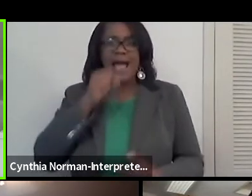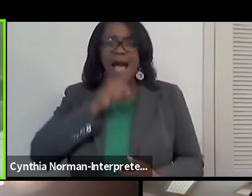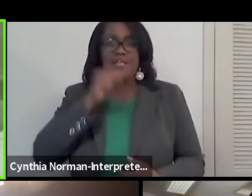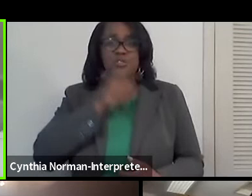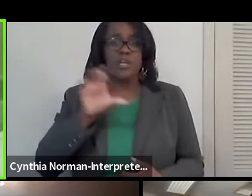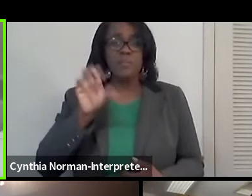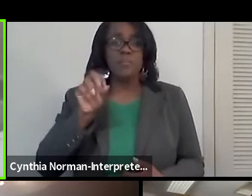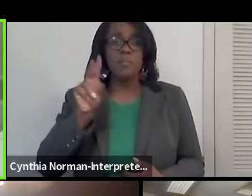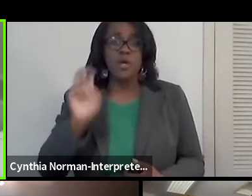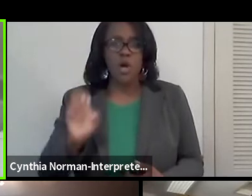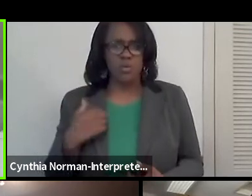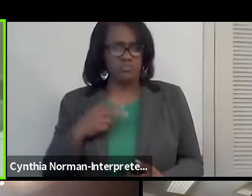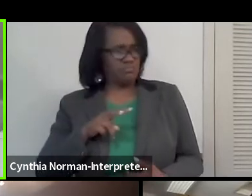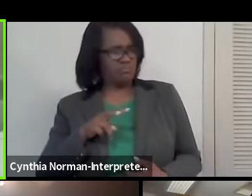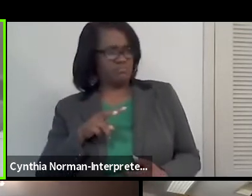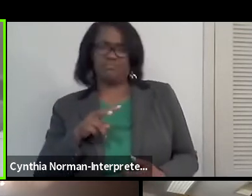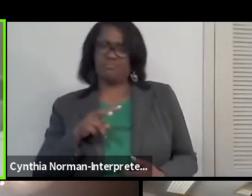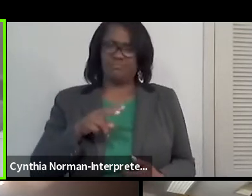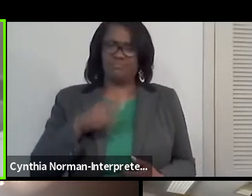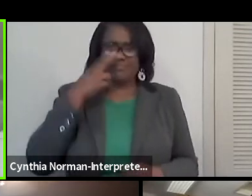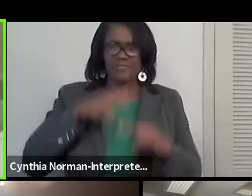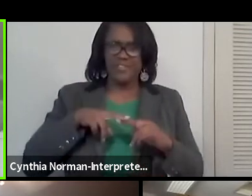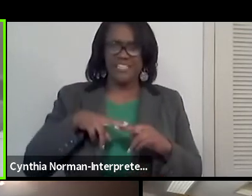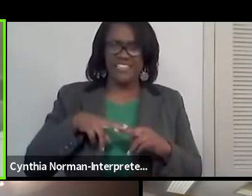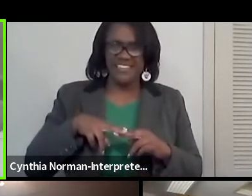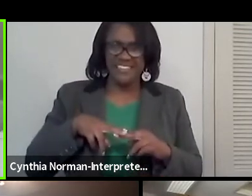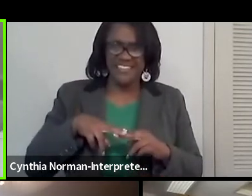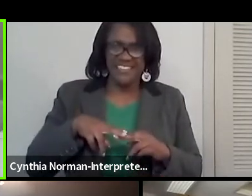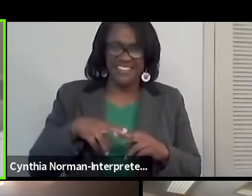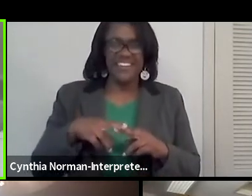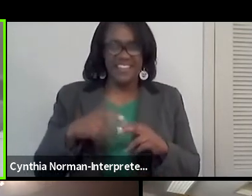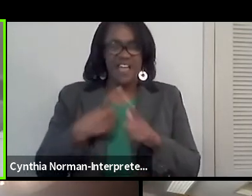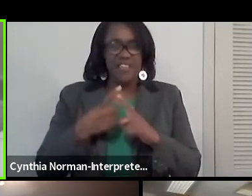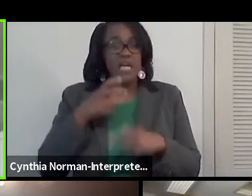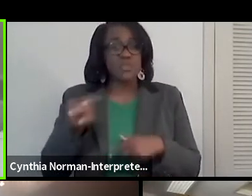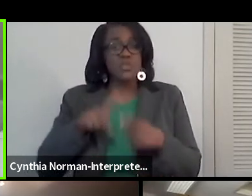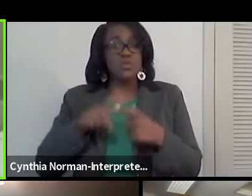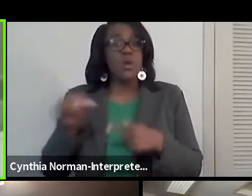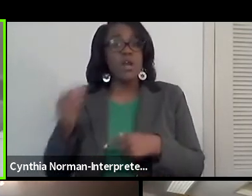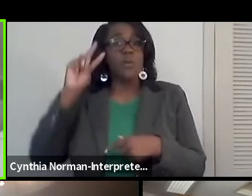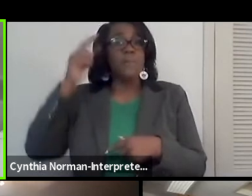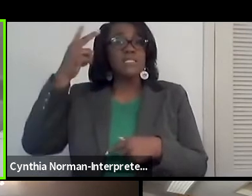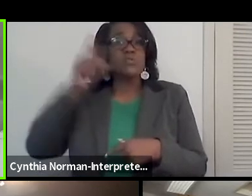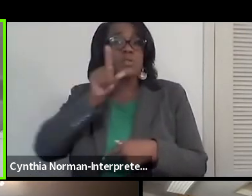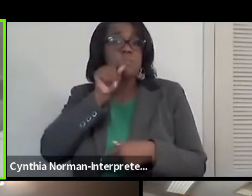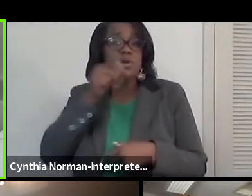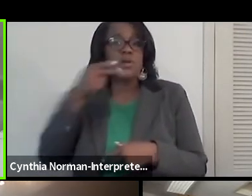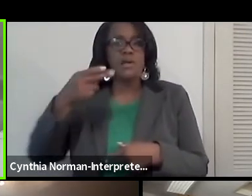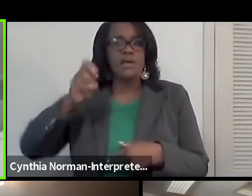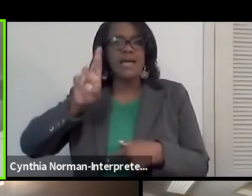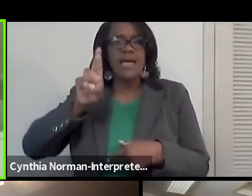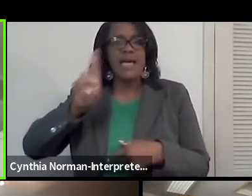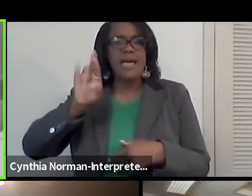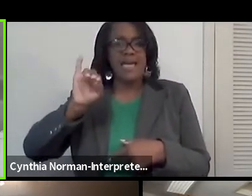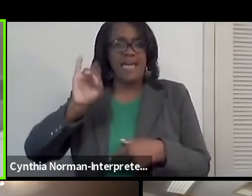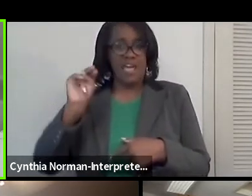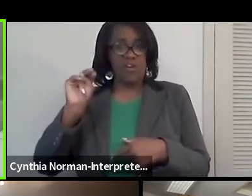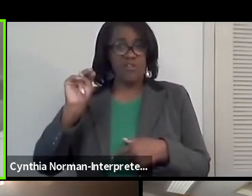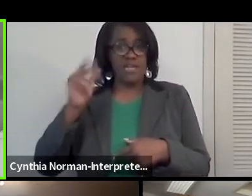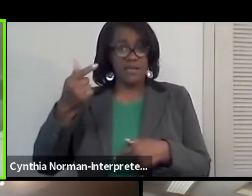rounds. So that's kind of fun. I then actually switched to a misunderstood bird, the herring gull. So seagulls, as